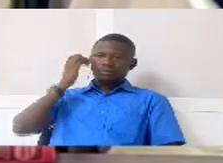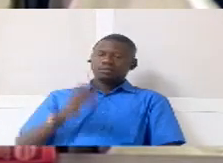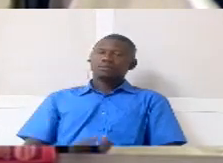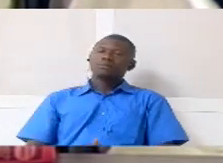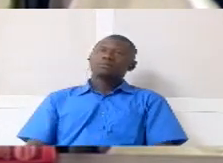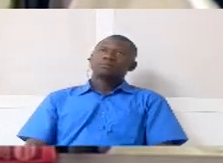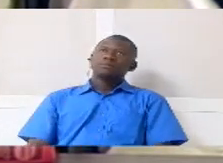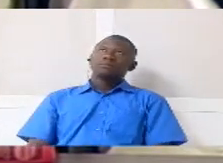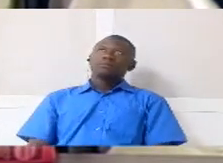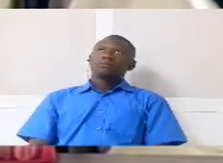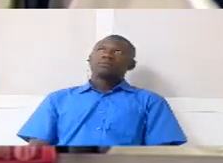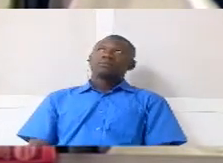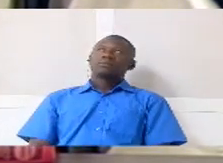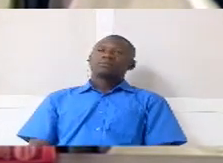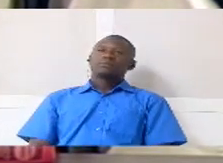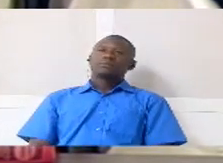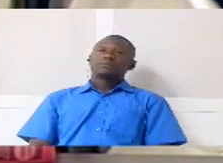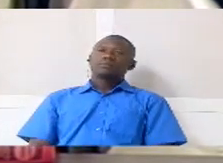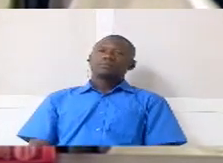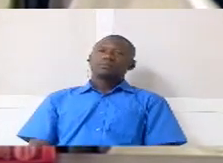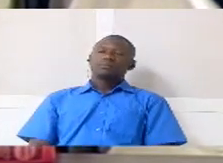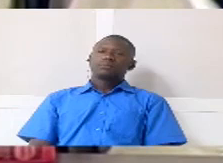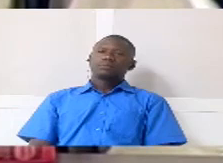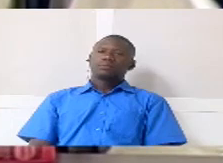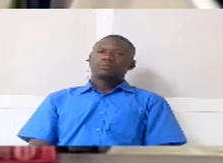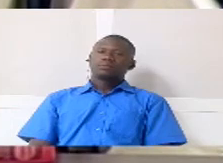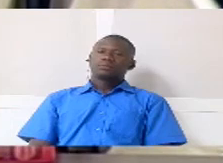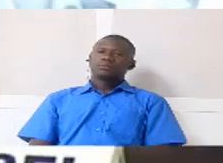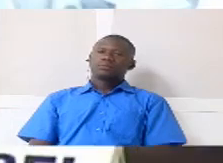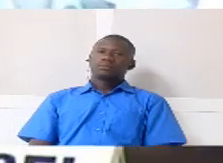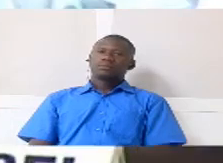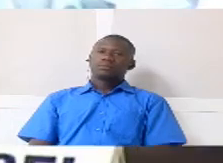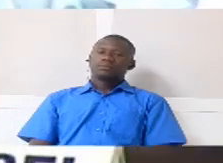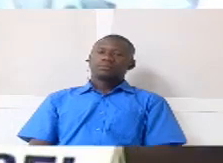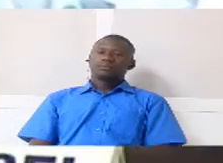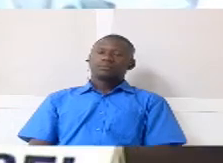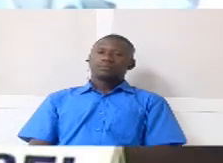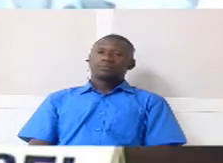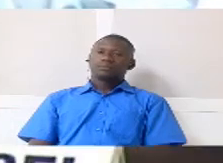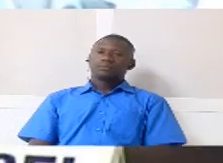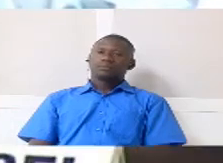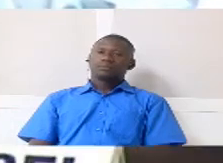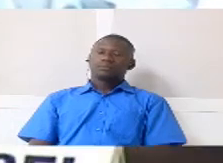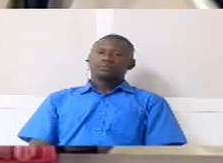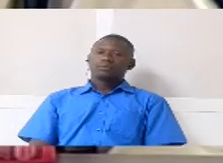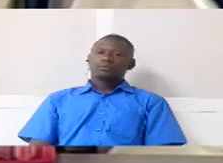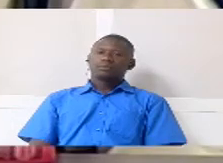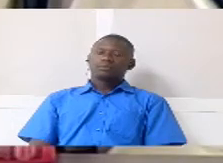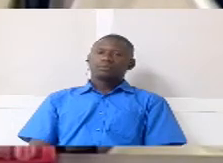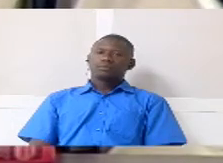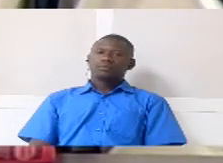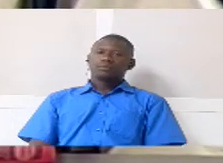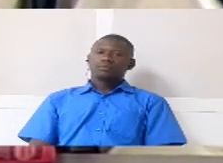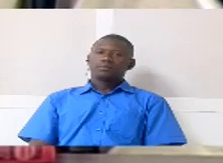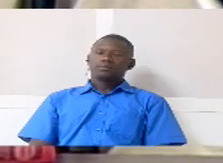taranyale ma andu fana ka kay riman la ka karole la pour ke mutaji mangena kala riman la karo fo la fanya nda kala special e fen